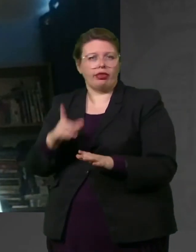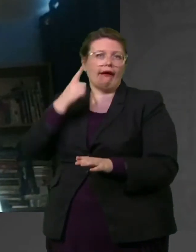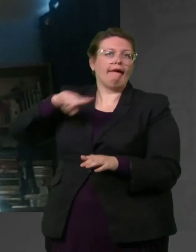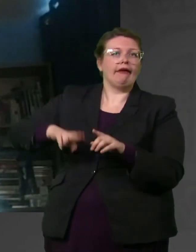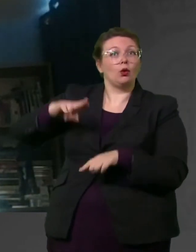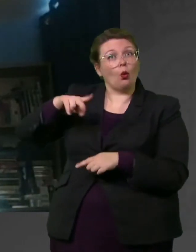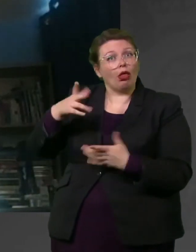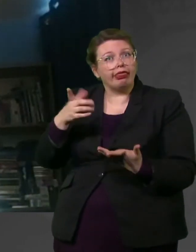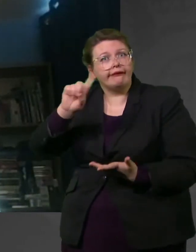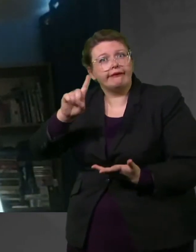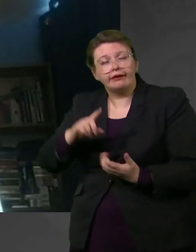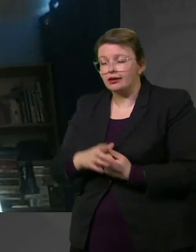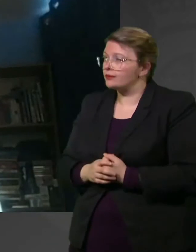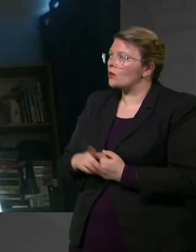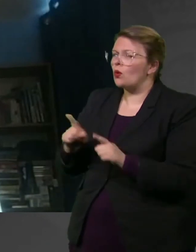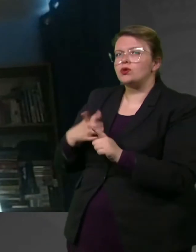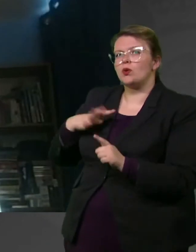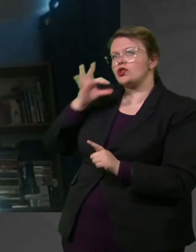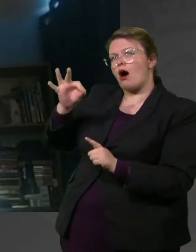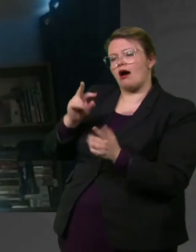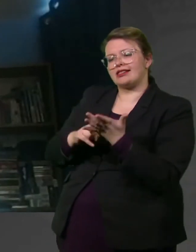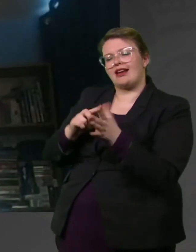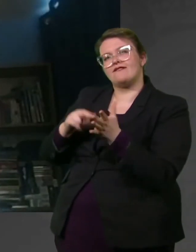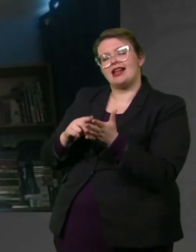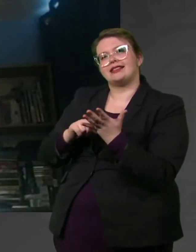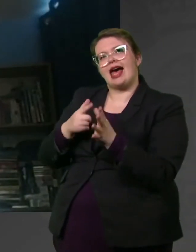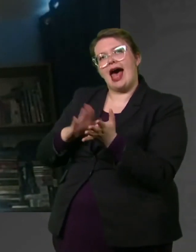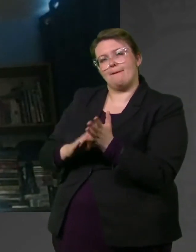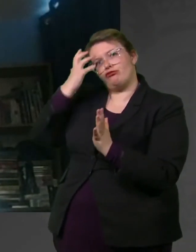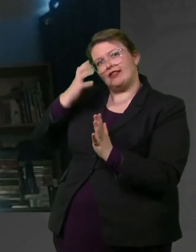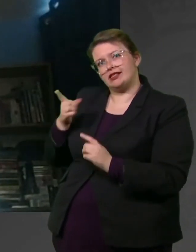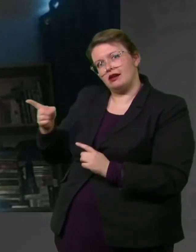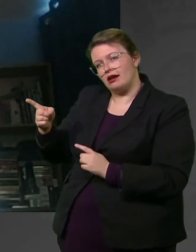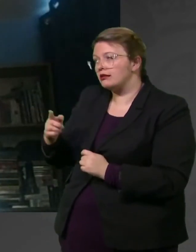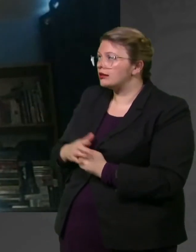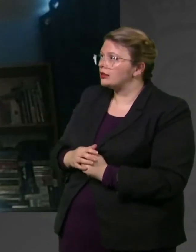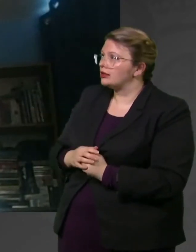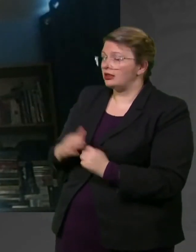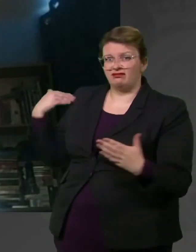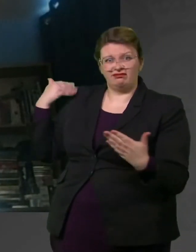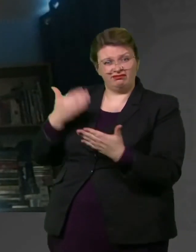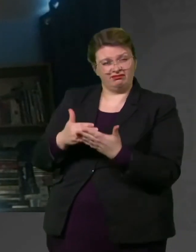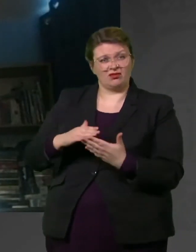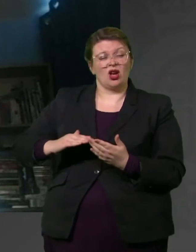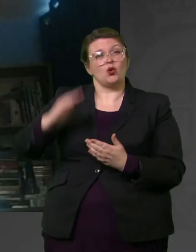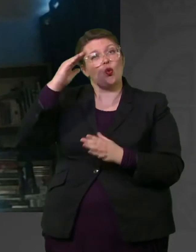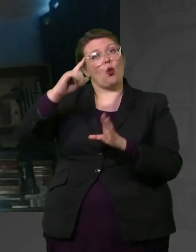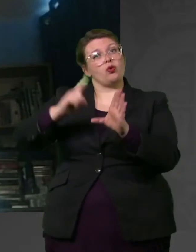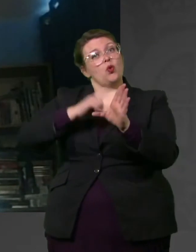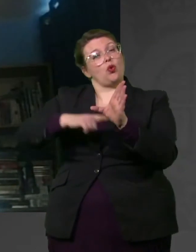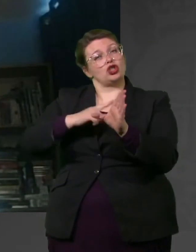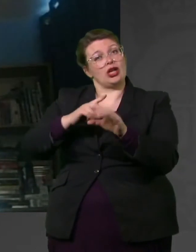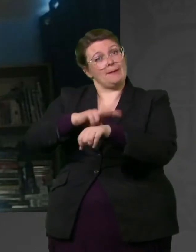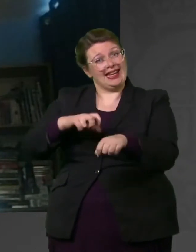Tam. North Yorkshire Police are still giving out hundreds of fines for lockdown breaches as people travel to beauty spots in our region, including in